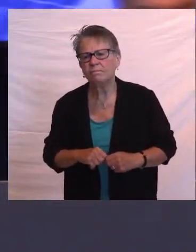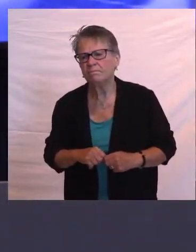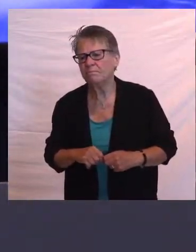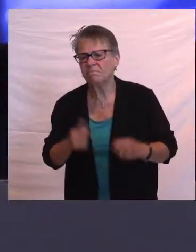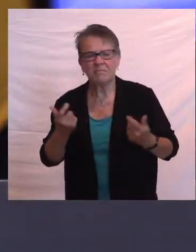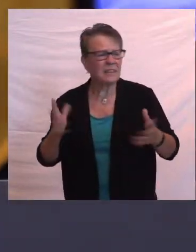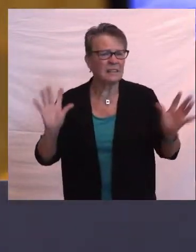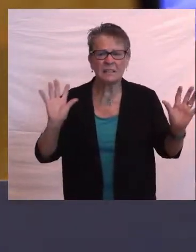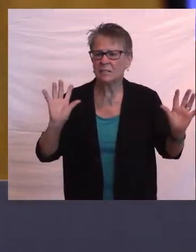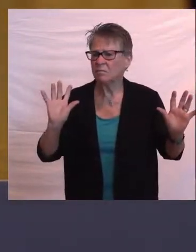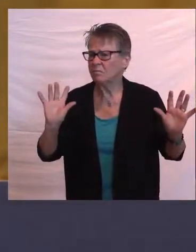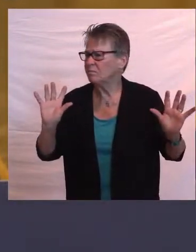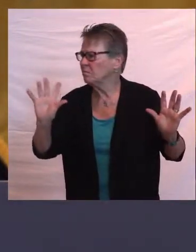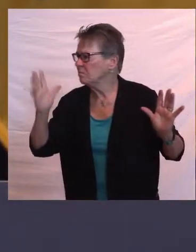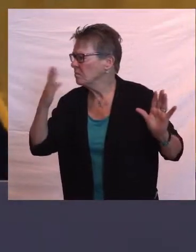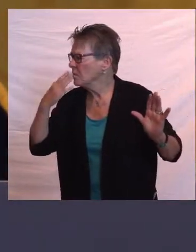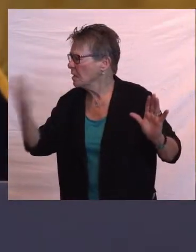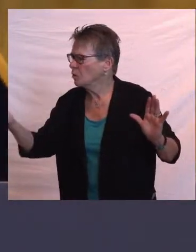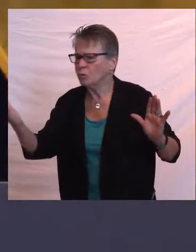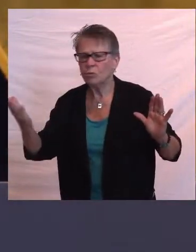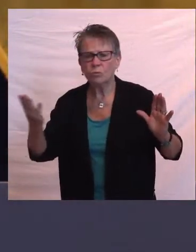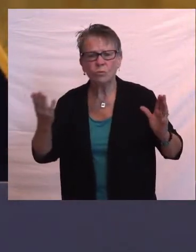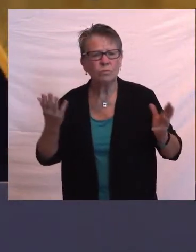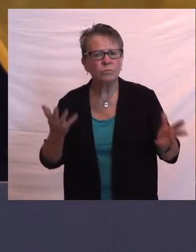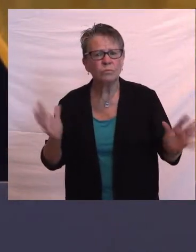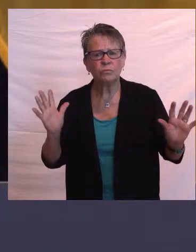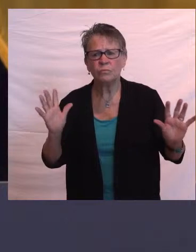One thing, if somebody was not on the